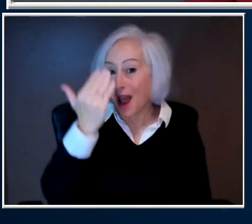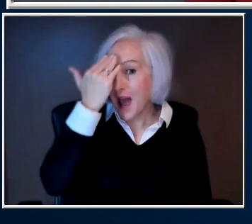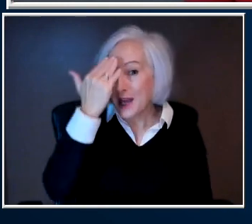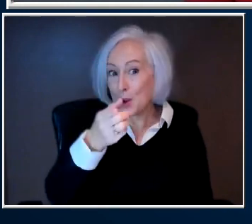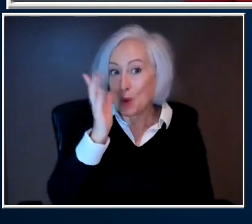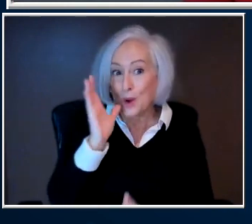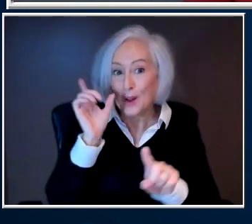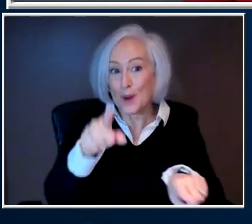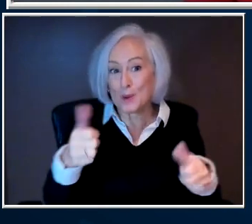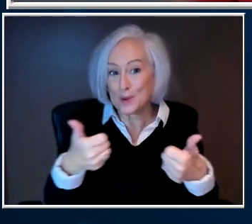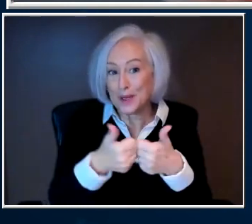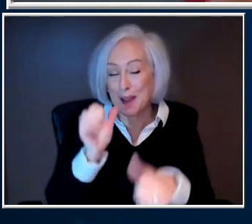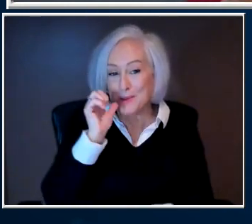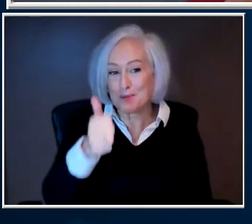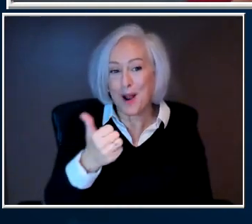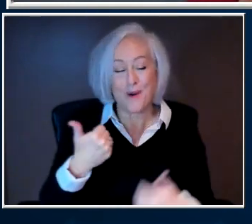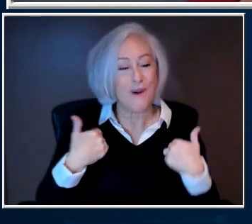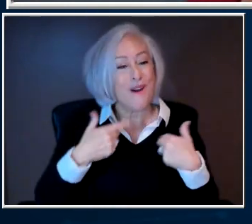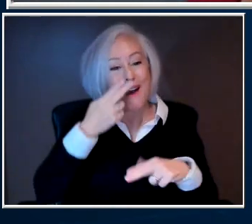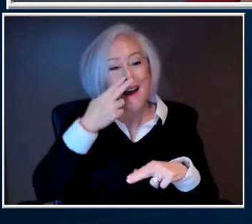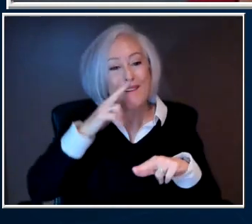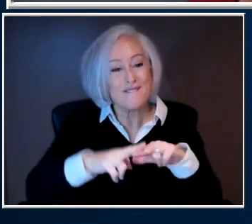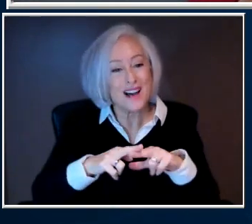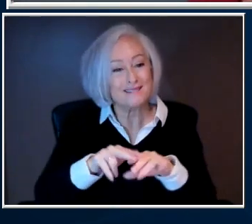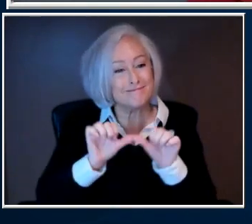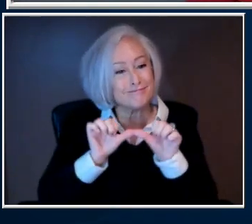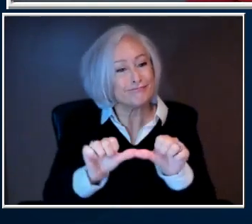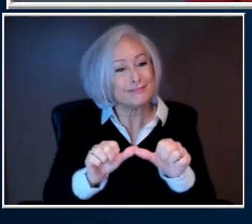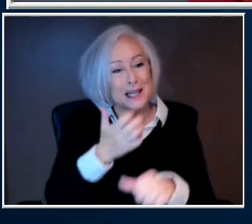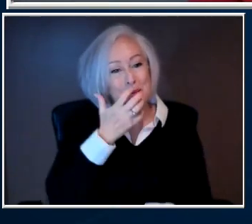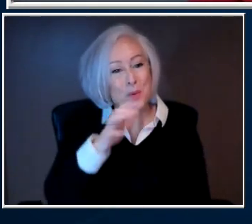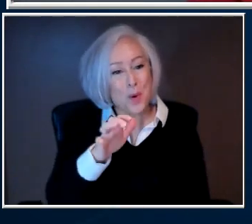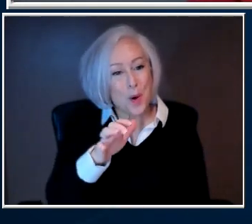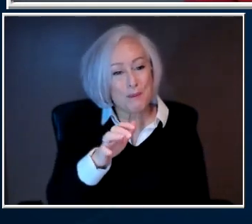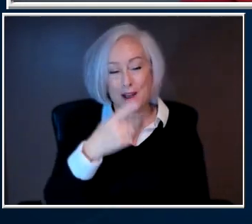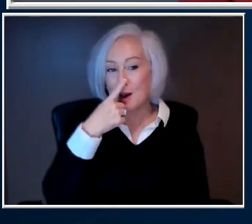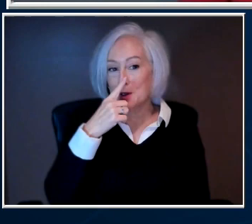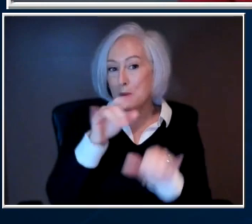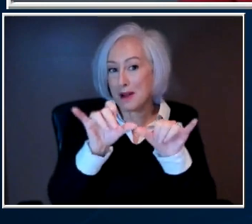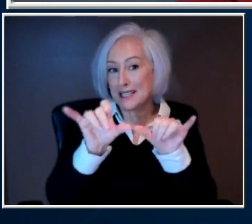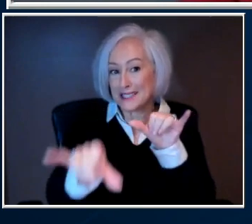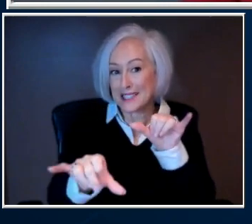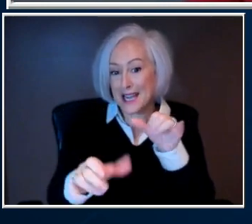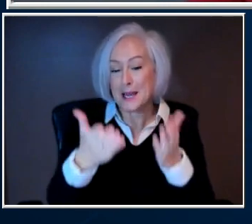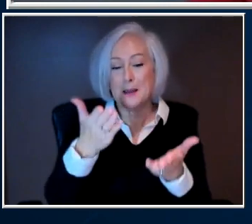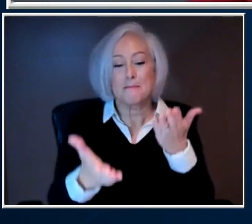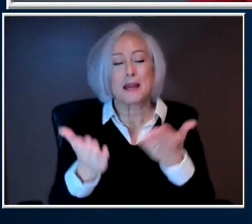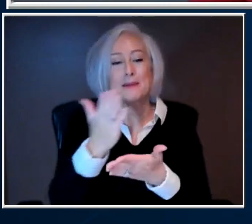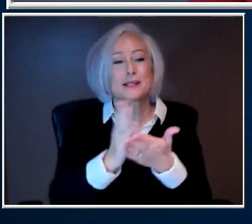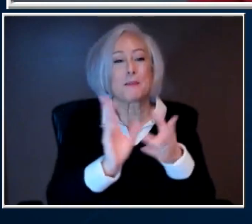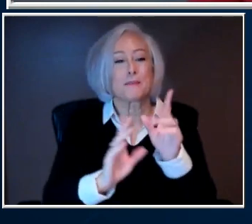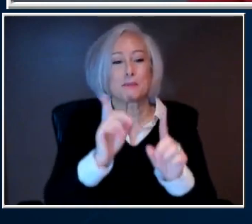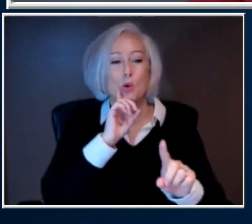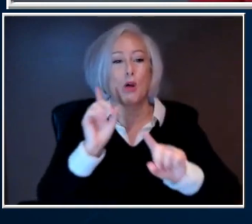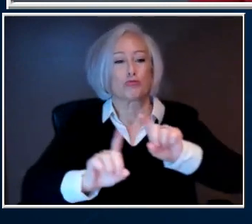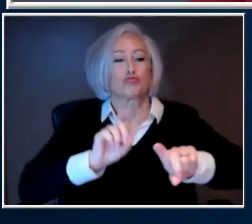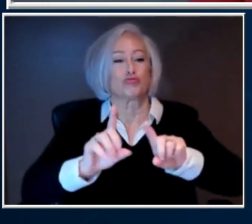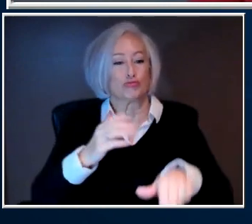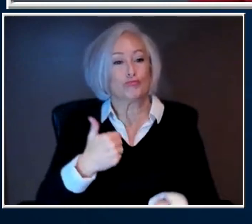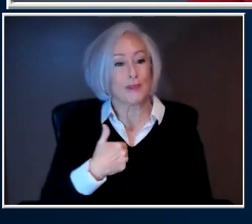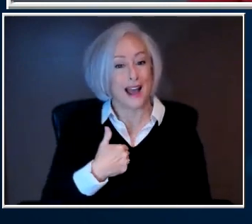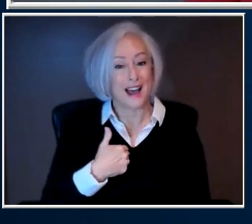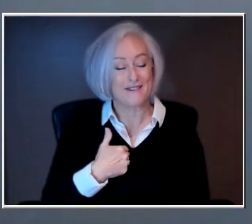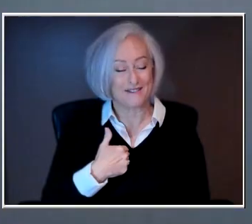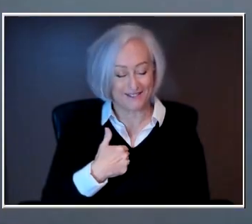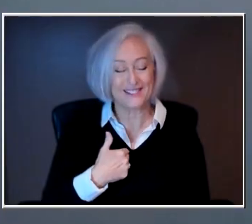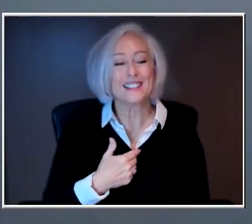most importantly. And if you don't mind, stick around. We may have a few audience questions for you. So we'll get back with you here in just a moment, Dr. Allen.